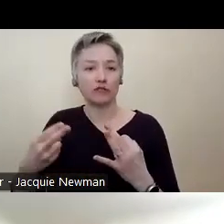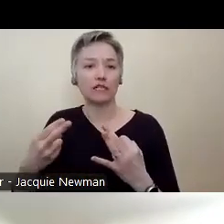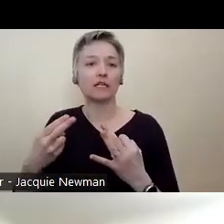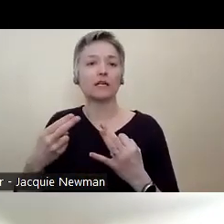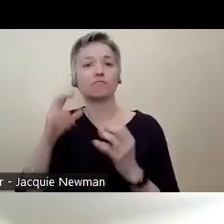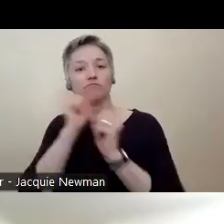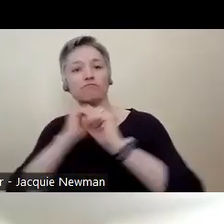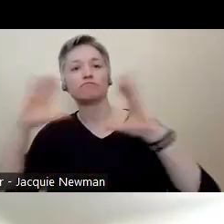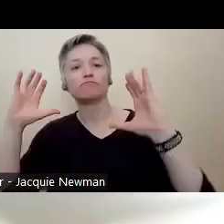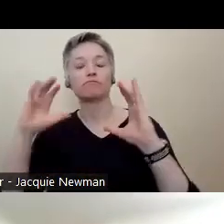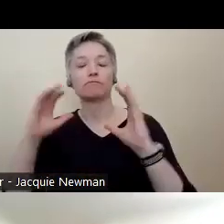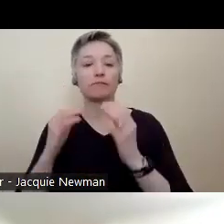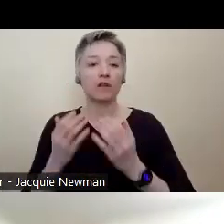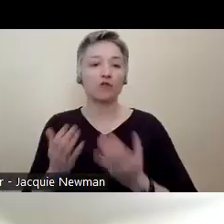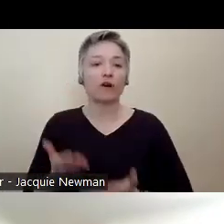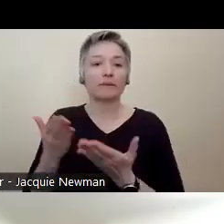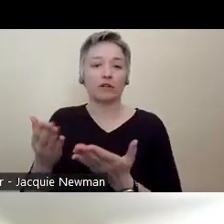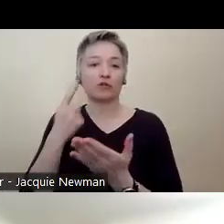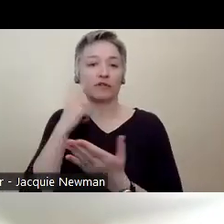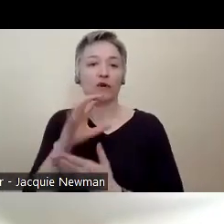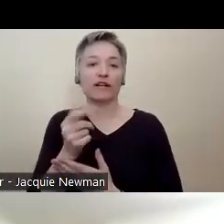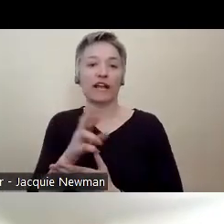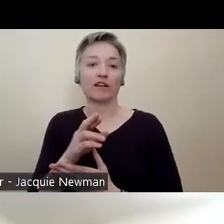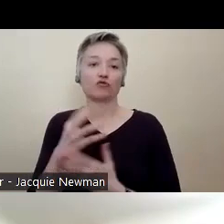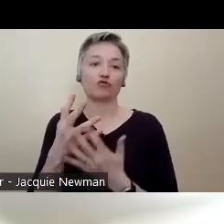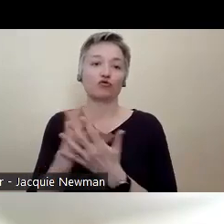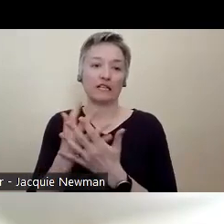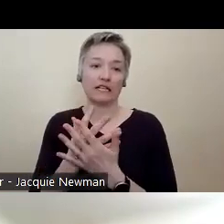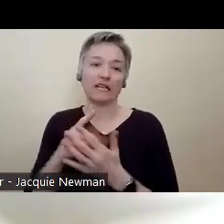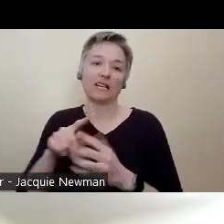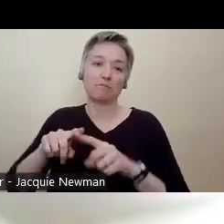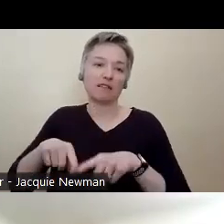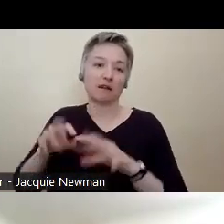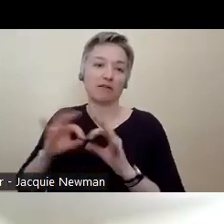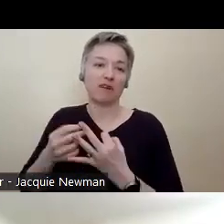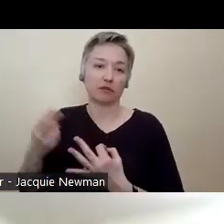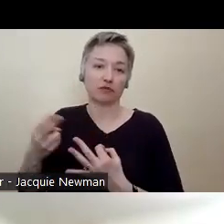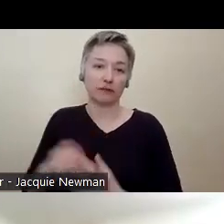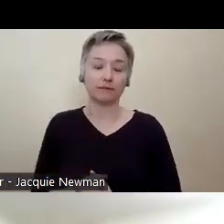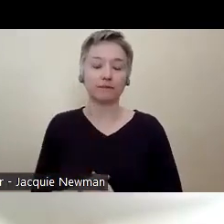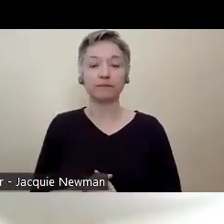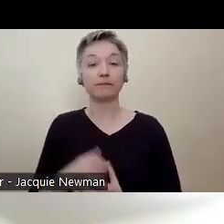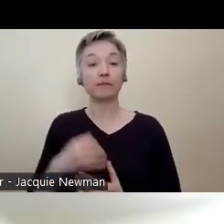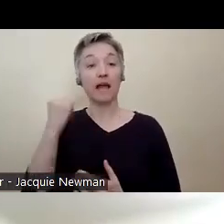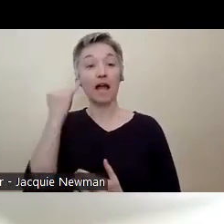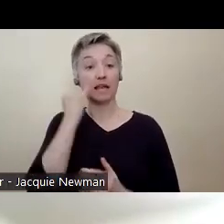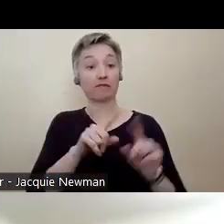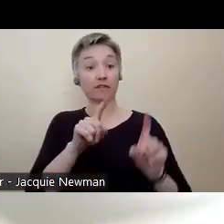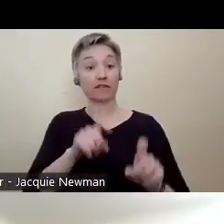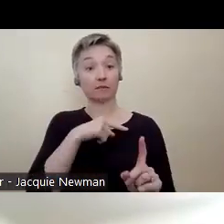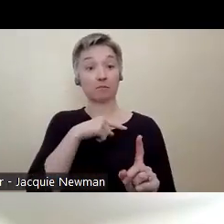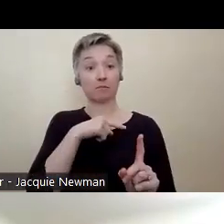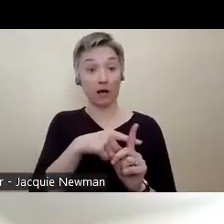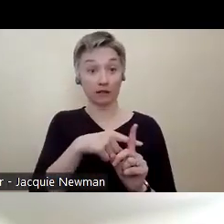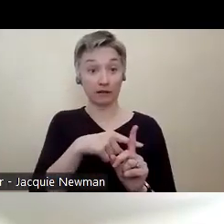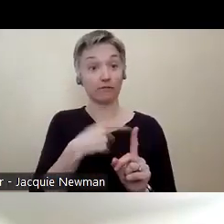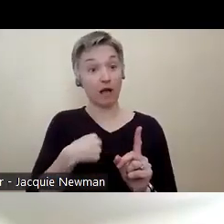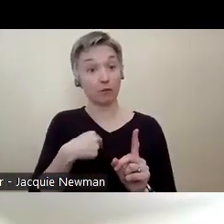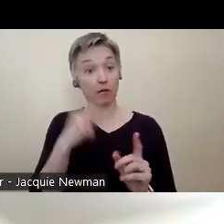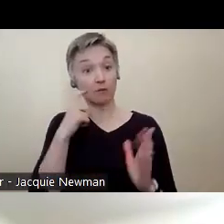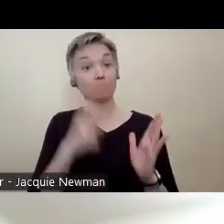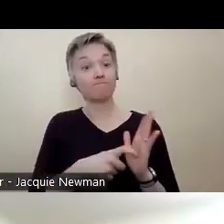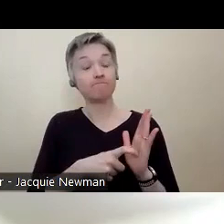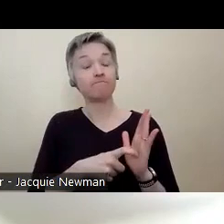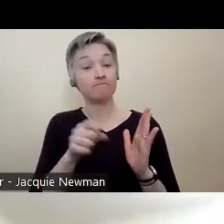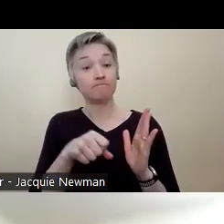recommendations for cancer screening based on that family history. And again, if positive, and we do identify that there is